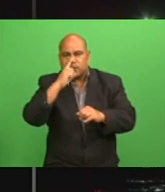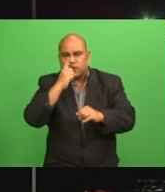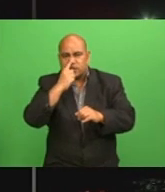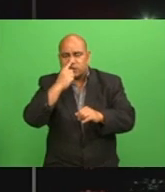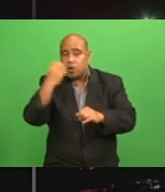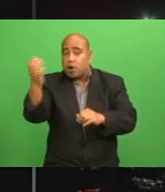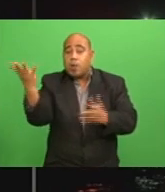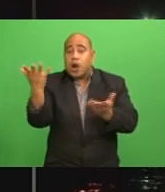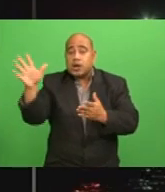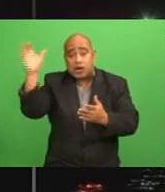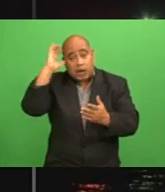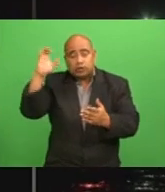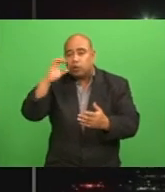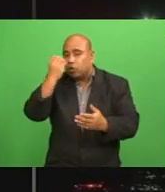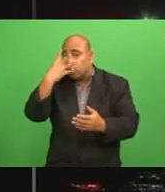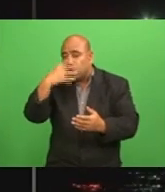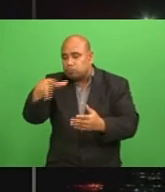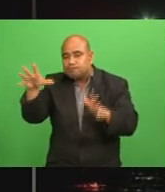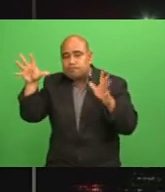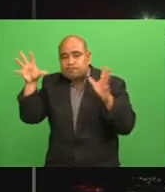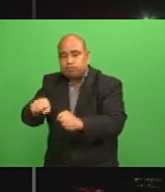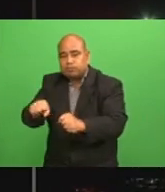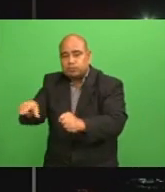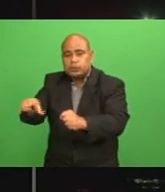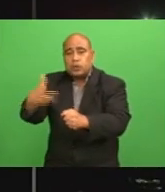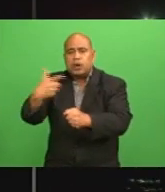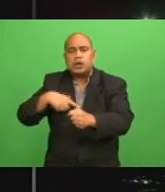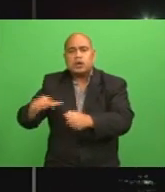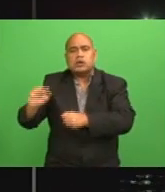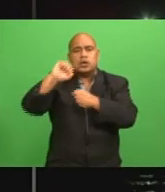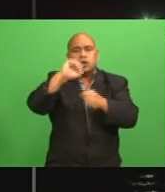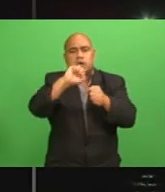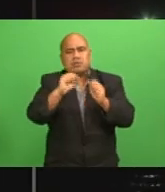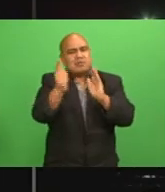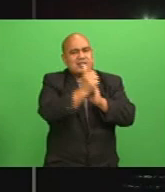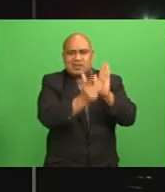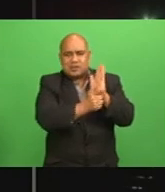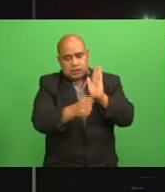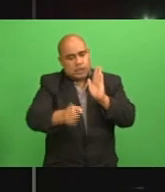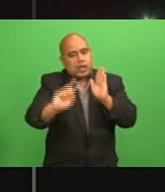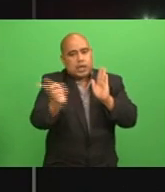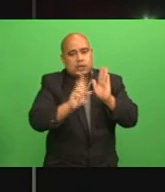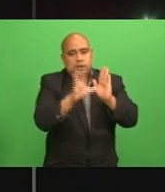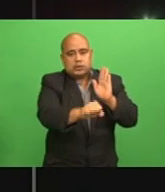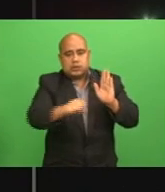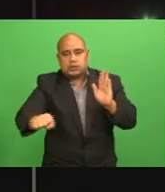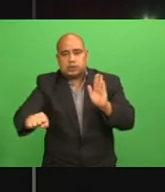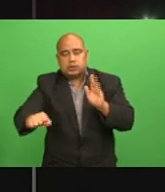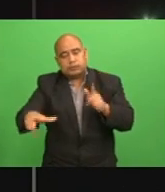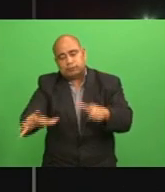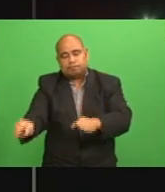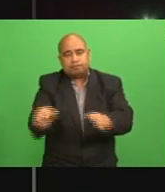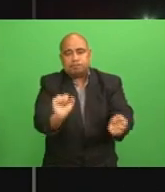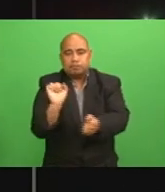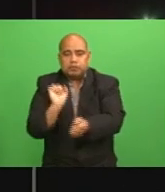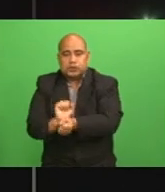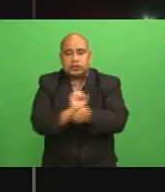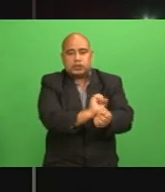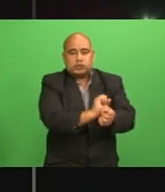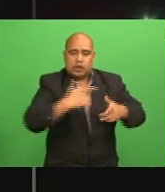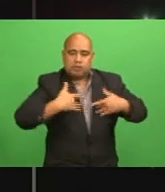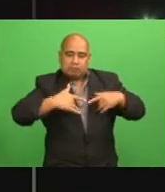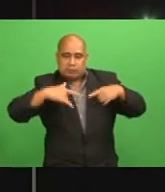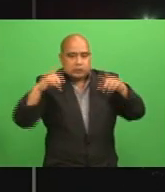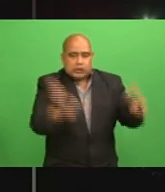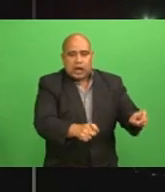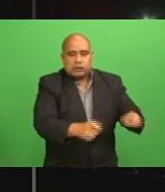new anti-protest law imposed by China. They can now face life sentences after thousands took to the streets to mark 23